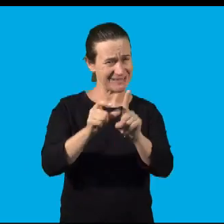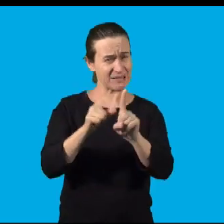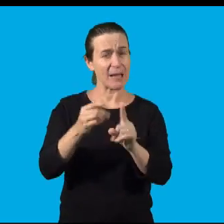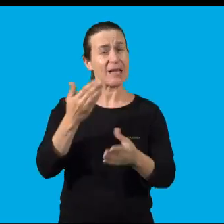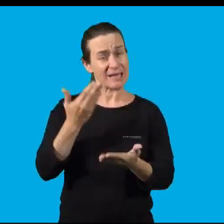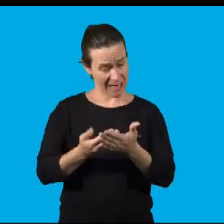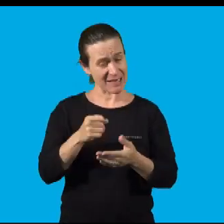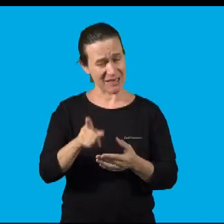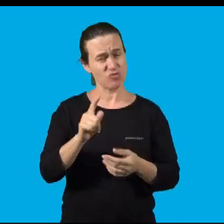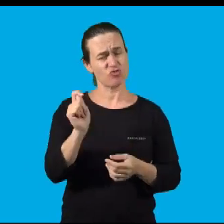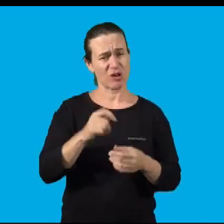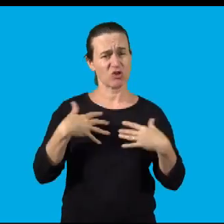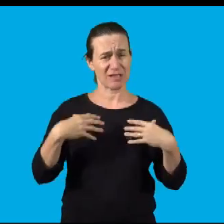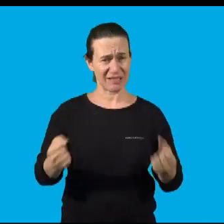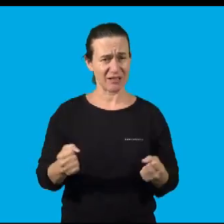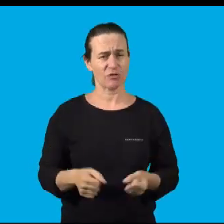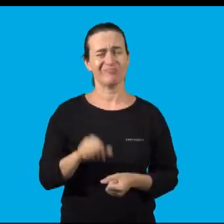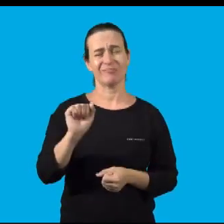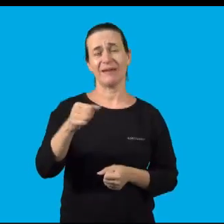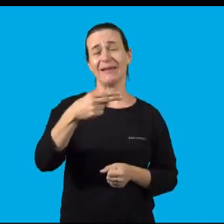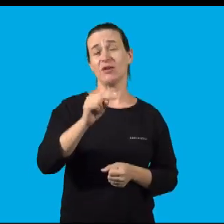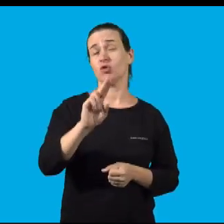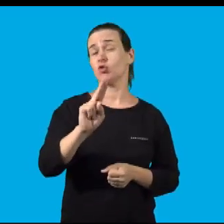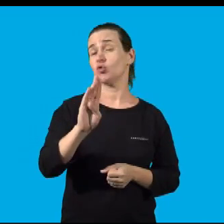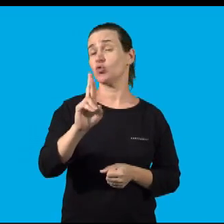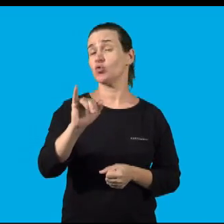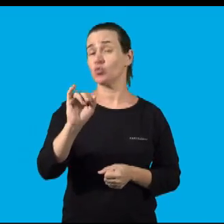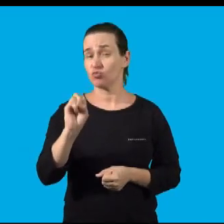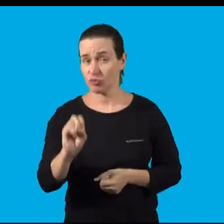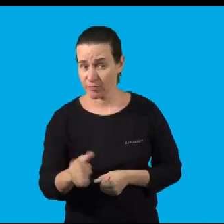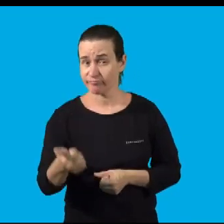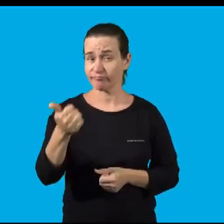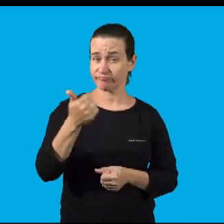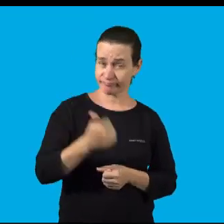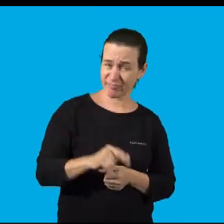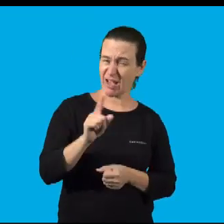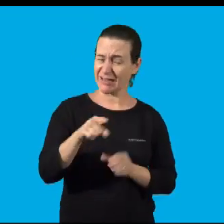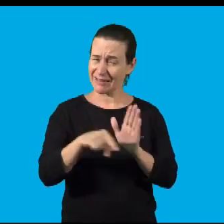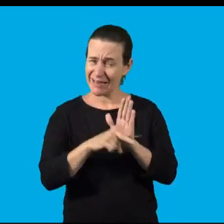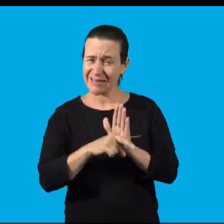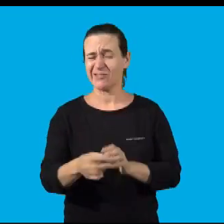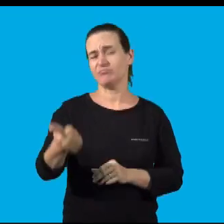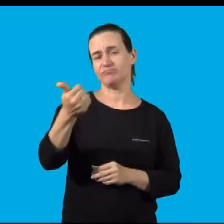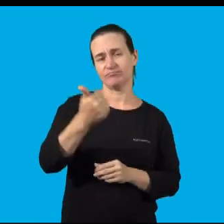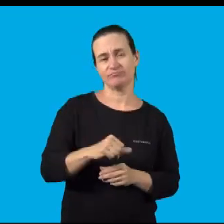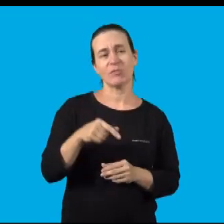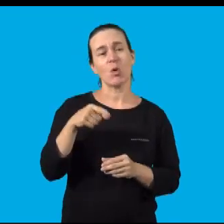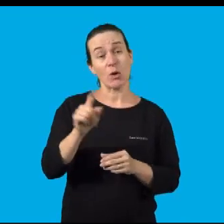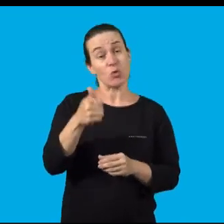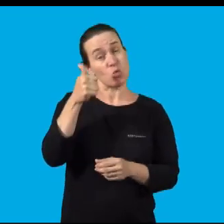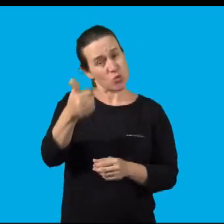be viewed as a tragic hero, his hubris, his redeeming qualities, and finally, his